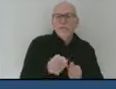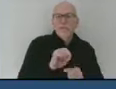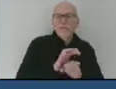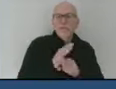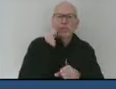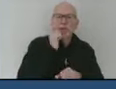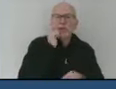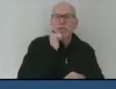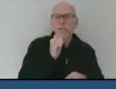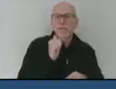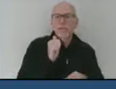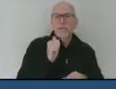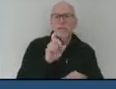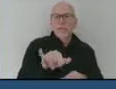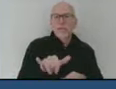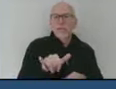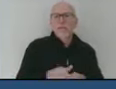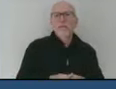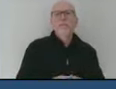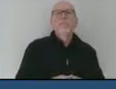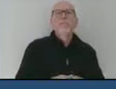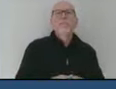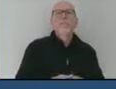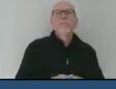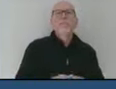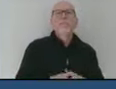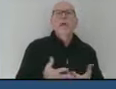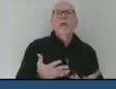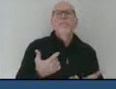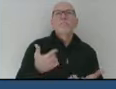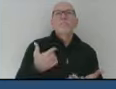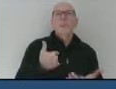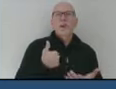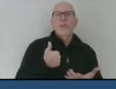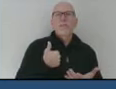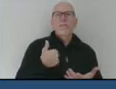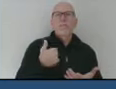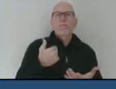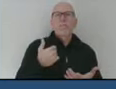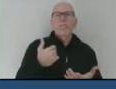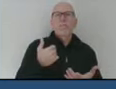every day. I'm particularly